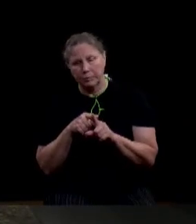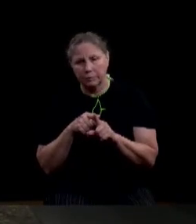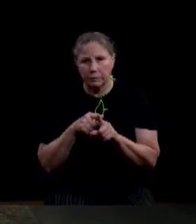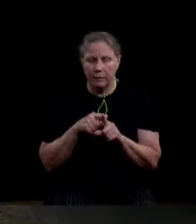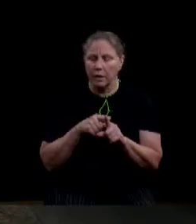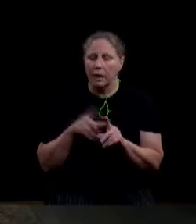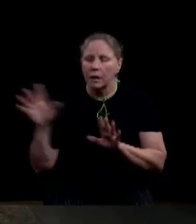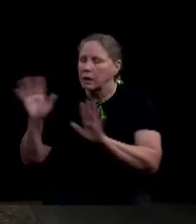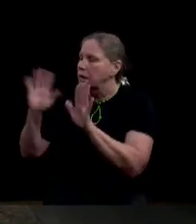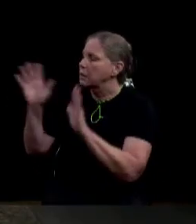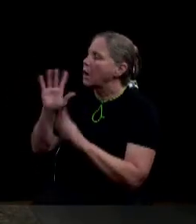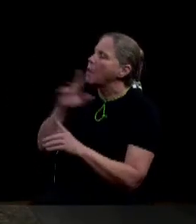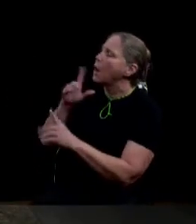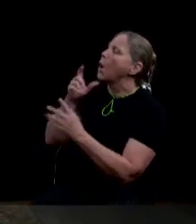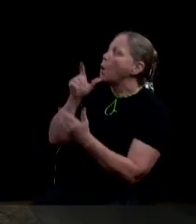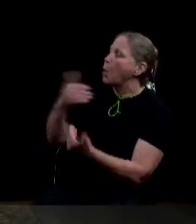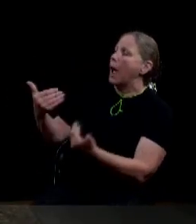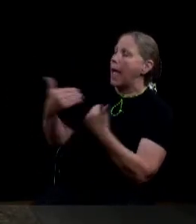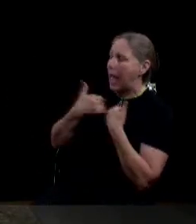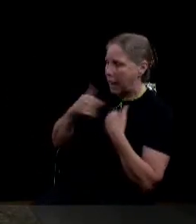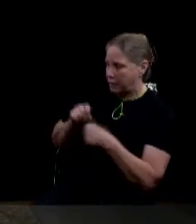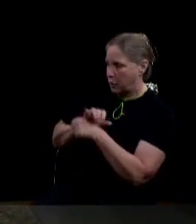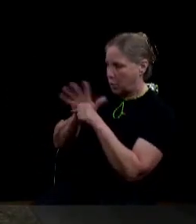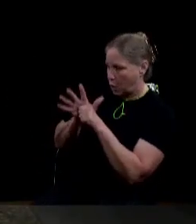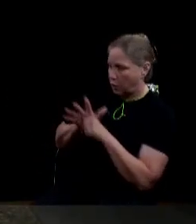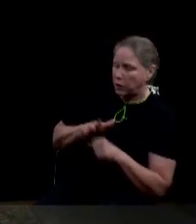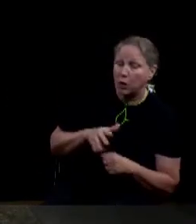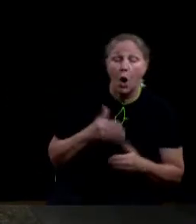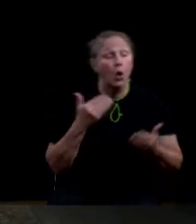apologize. cases per day. Yes, Yeah. sir.